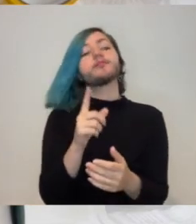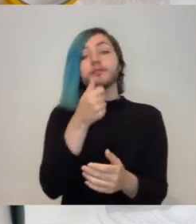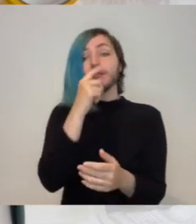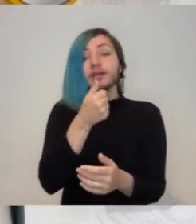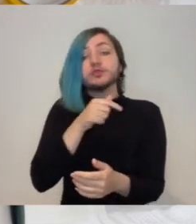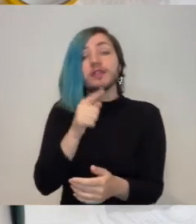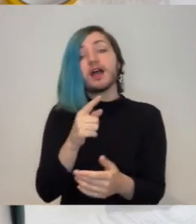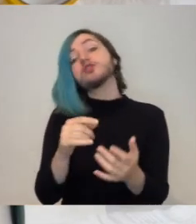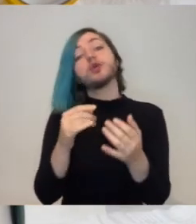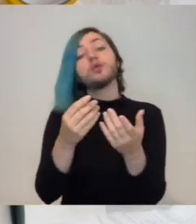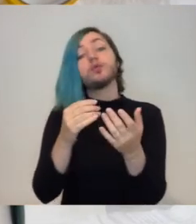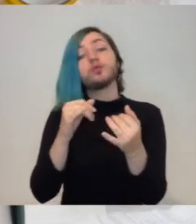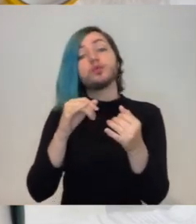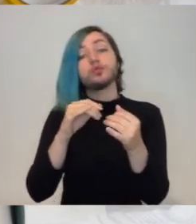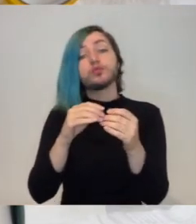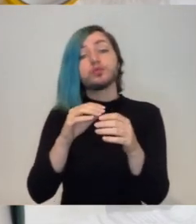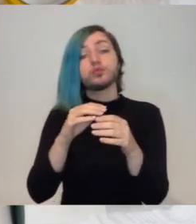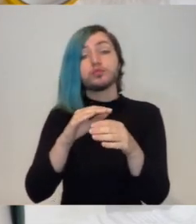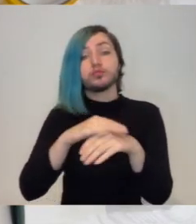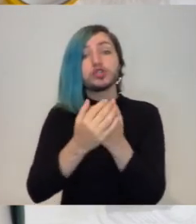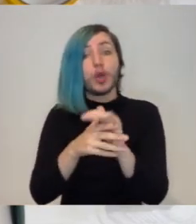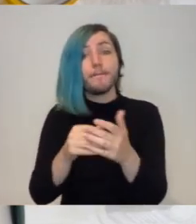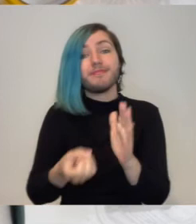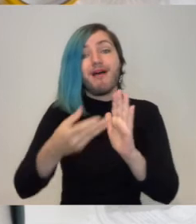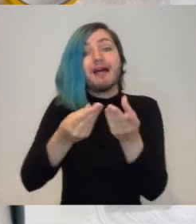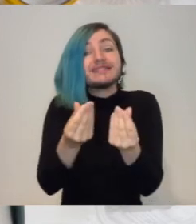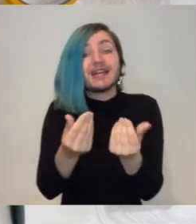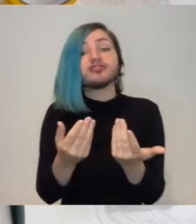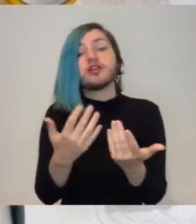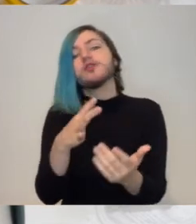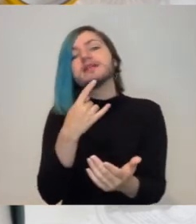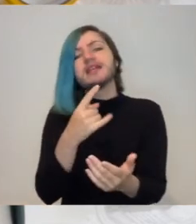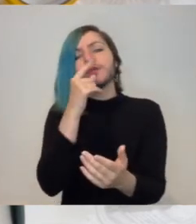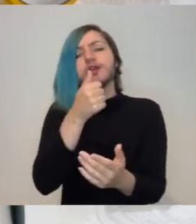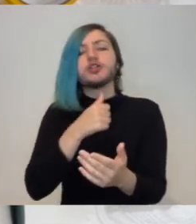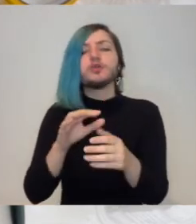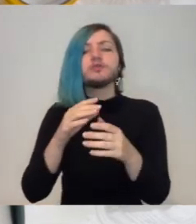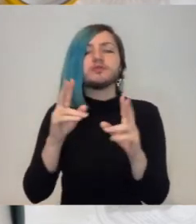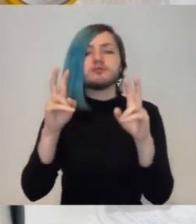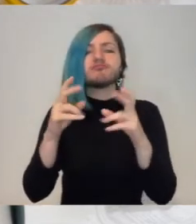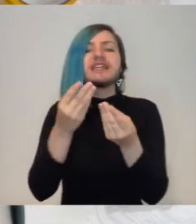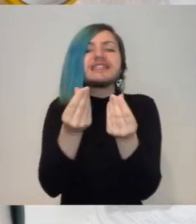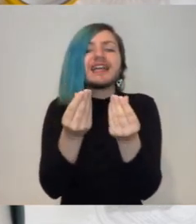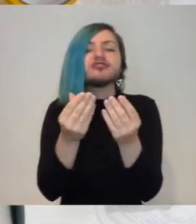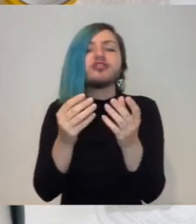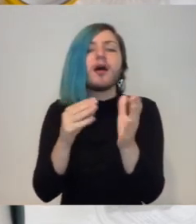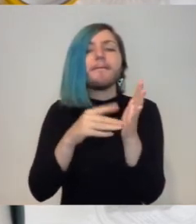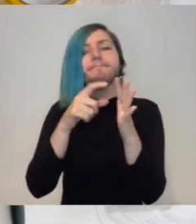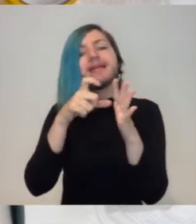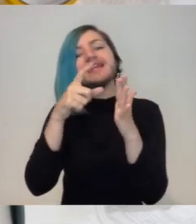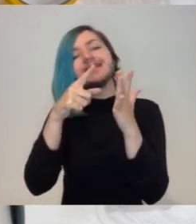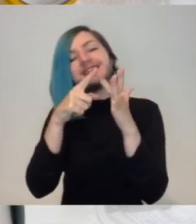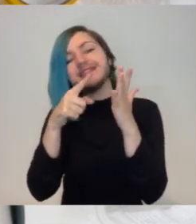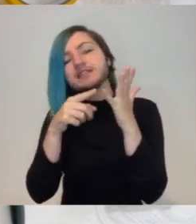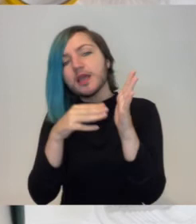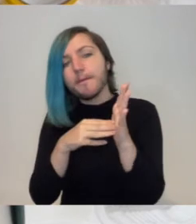them. And soap adds texture. You can, of course, as I mentioned before, use texture medium, which is really beautiful to use,